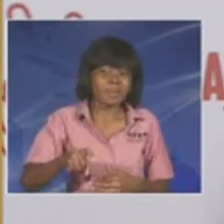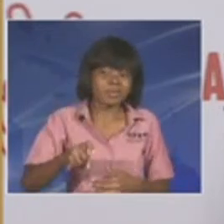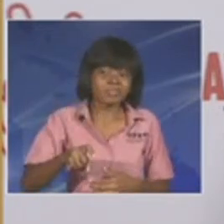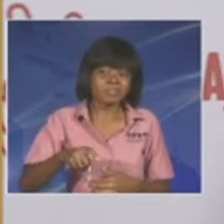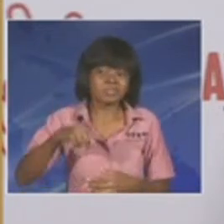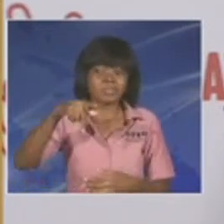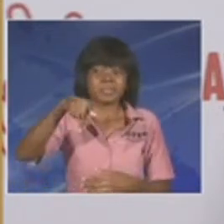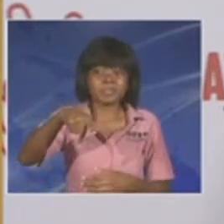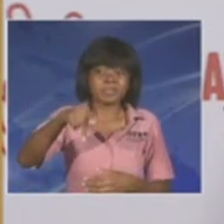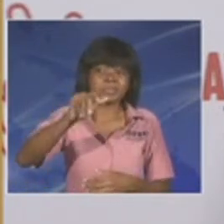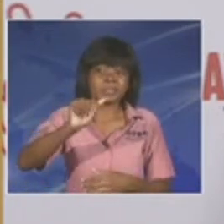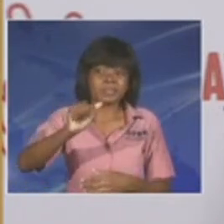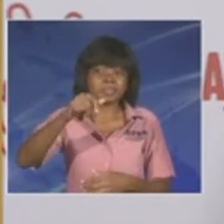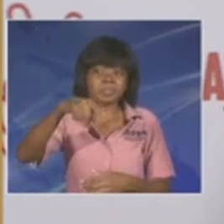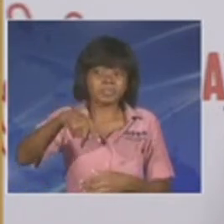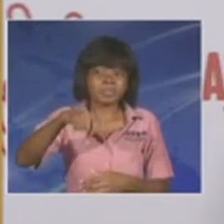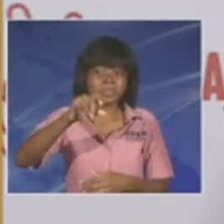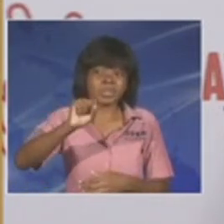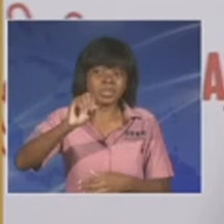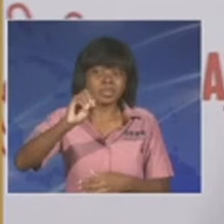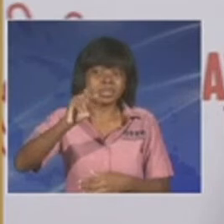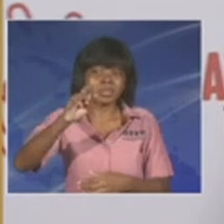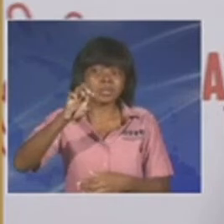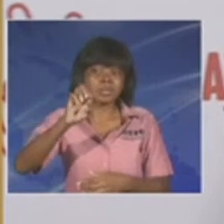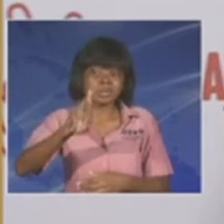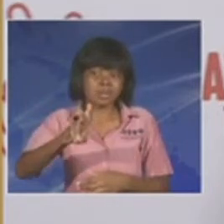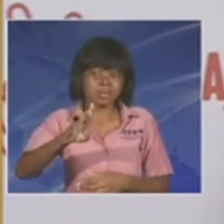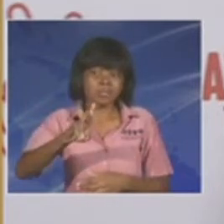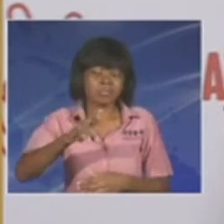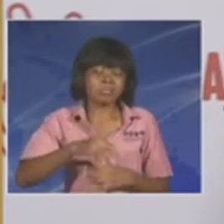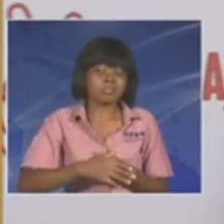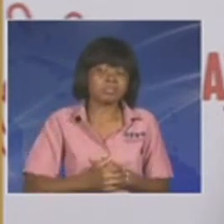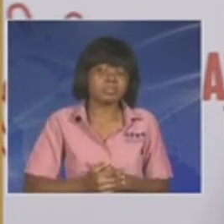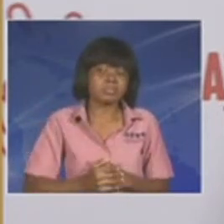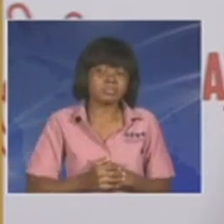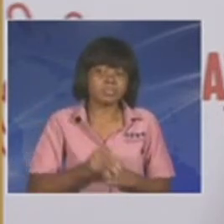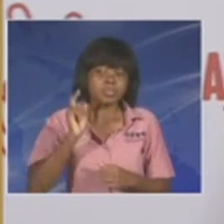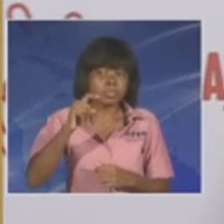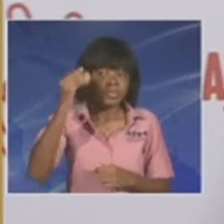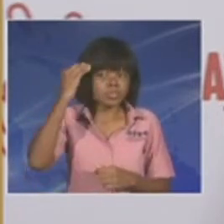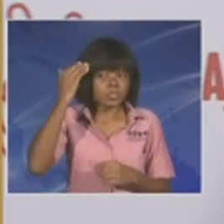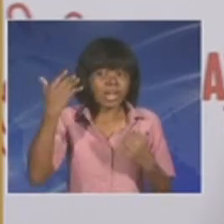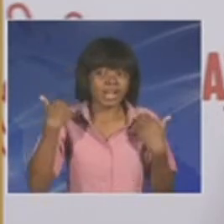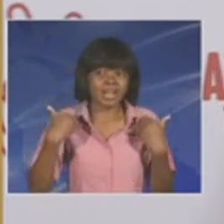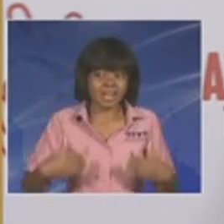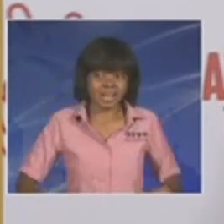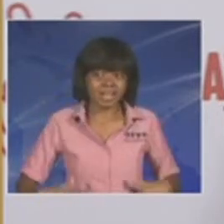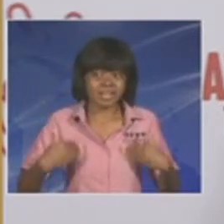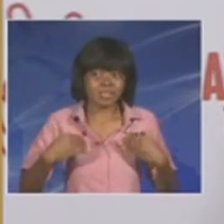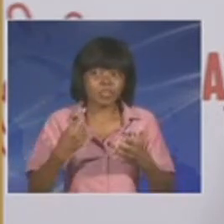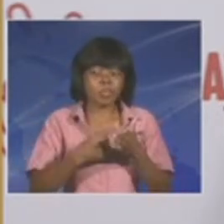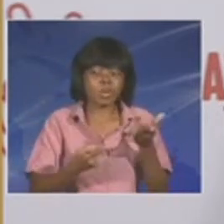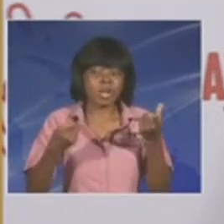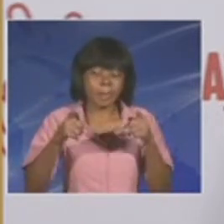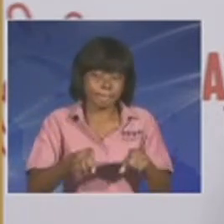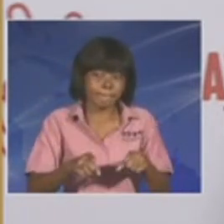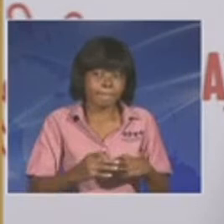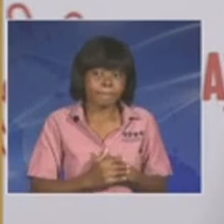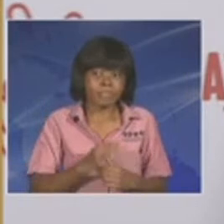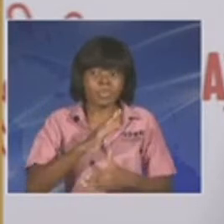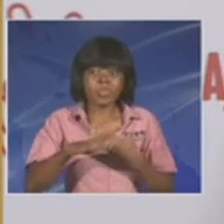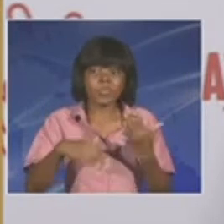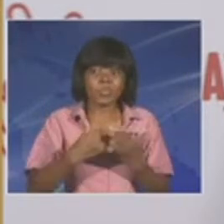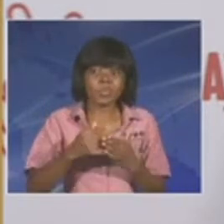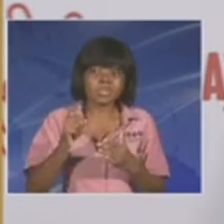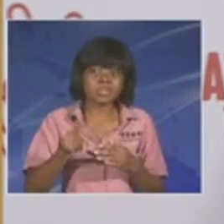men need to check prostate. Know your numbers means know your status, know your health status. And of course, we need to all get moving. We need